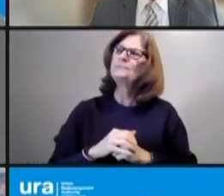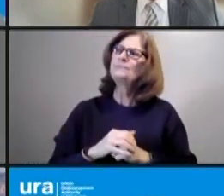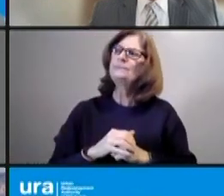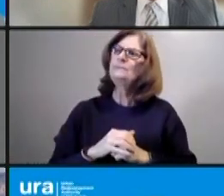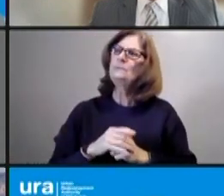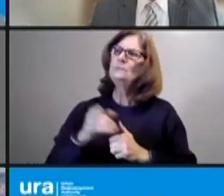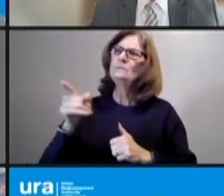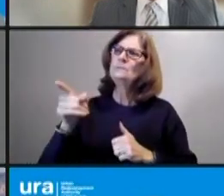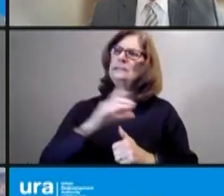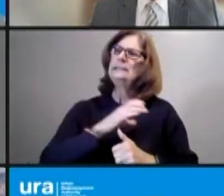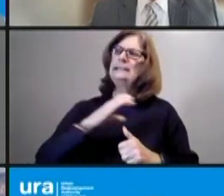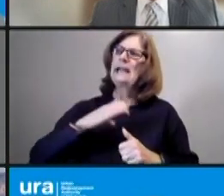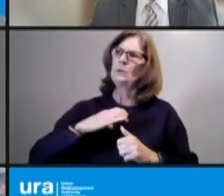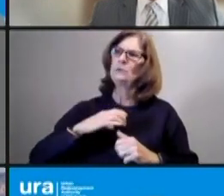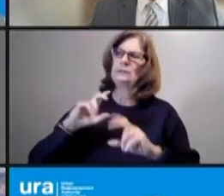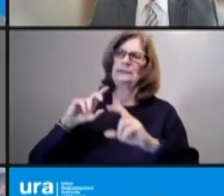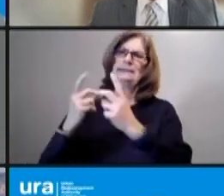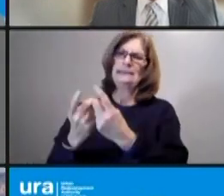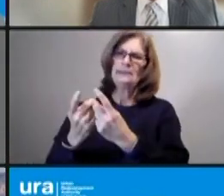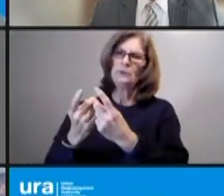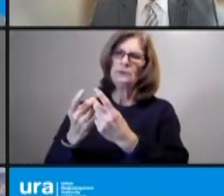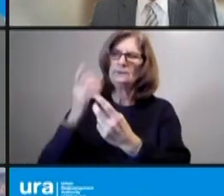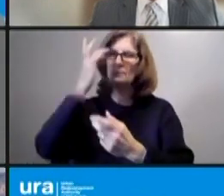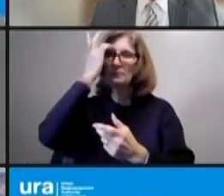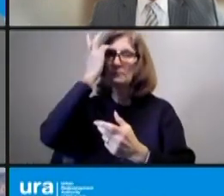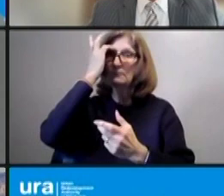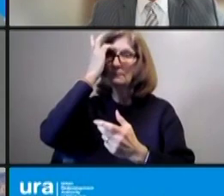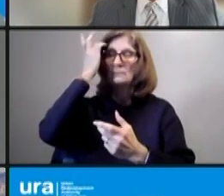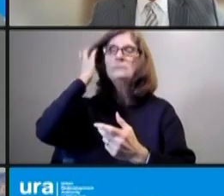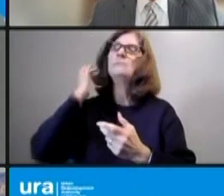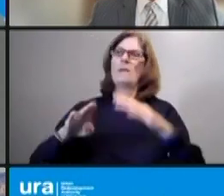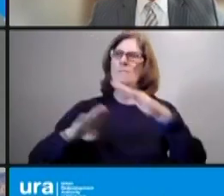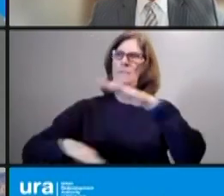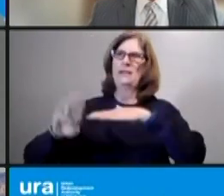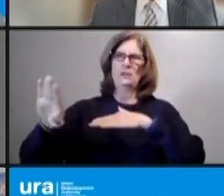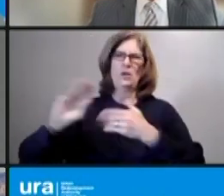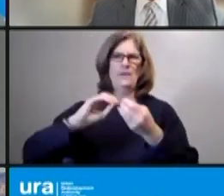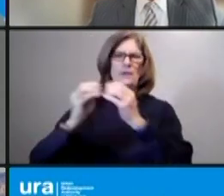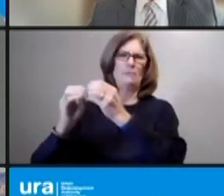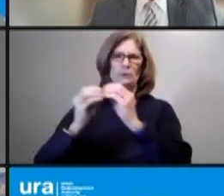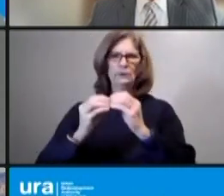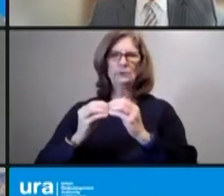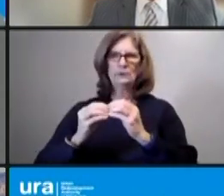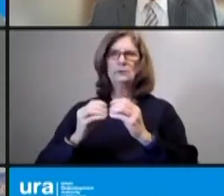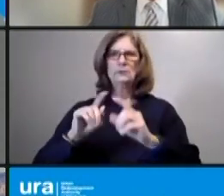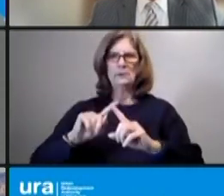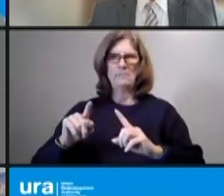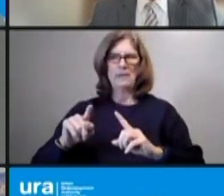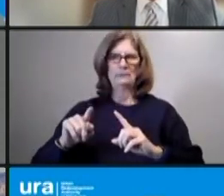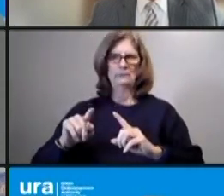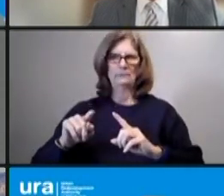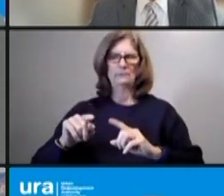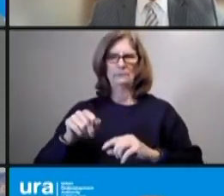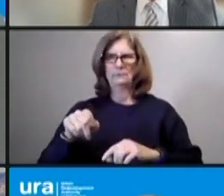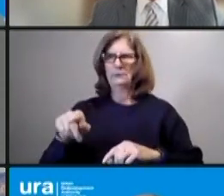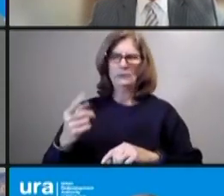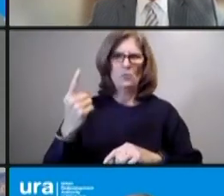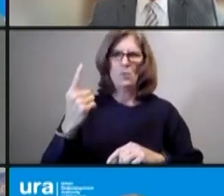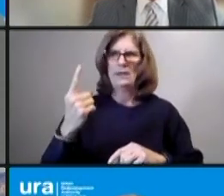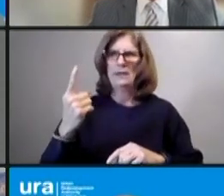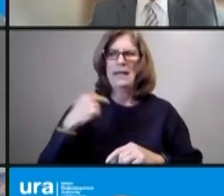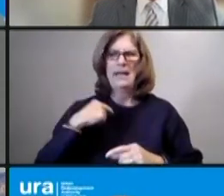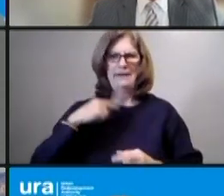council districts, you know, by heart based on a number. But what was the one that had the very